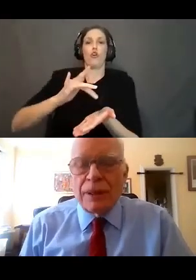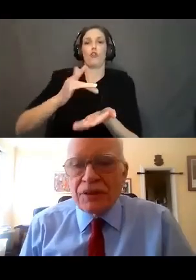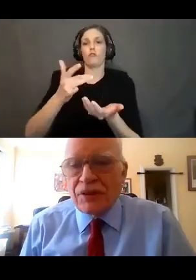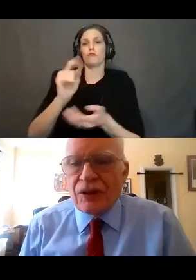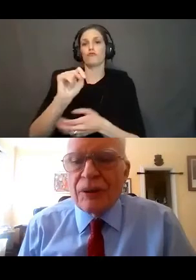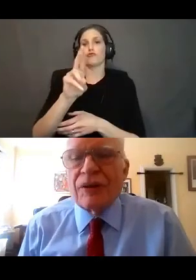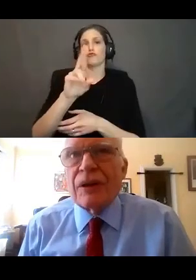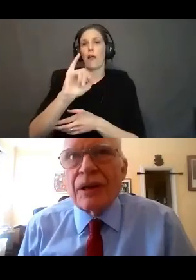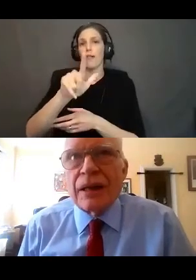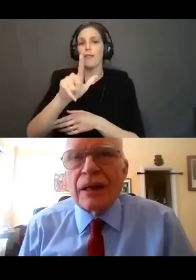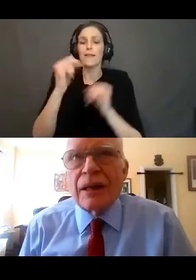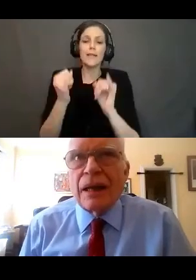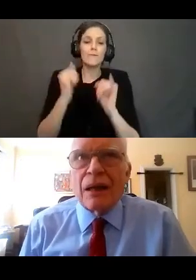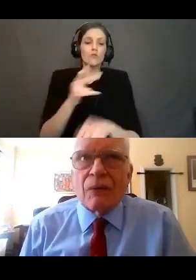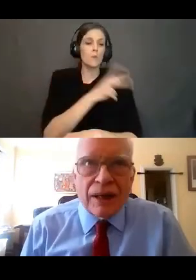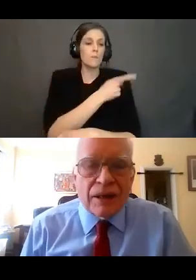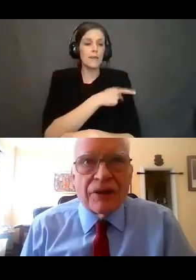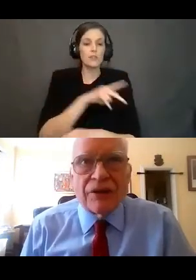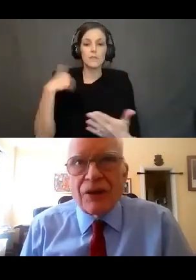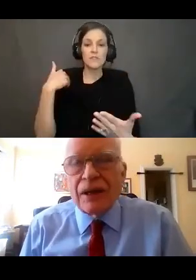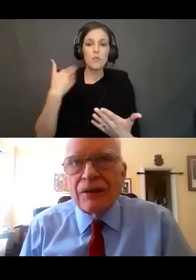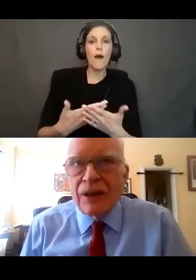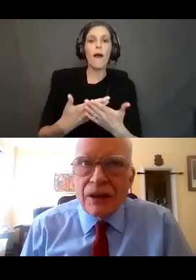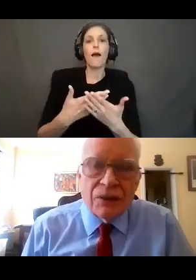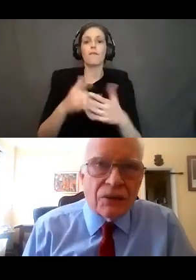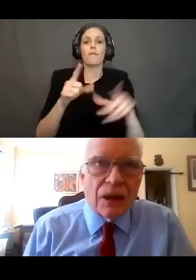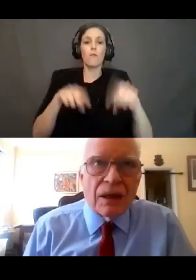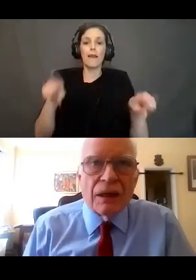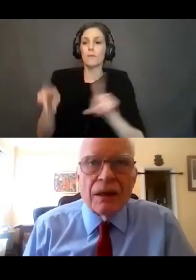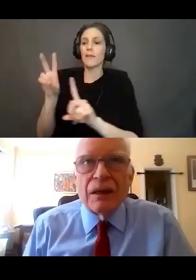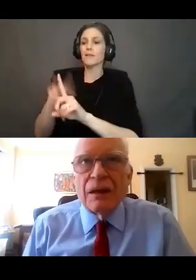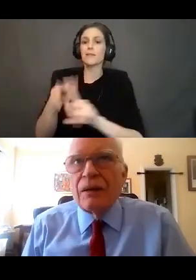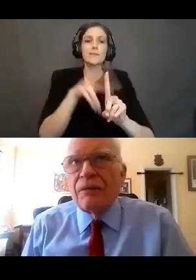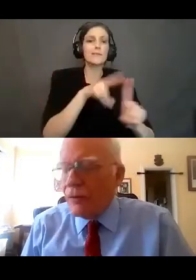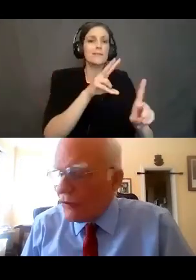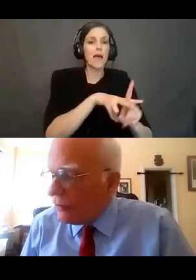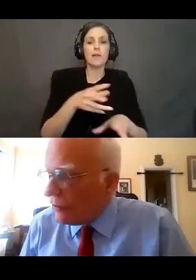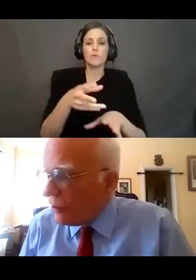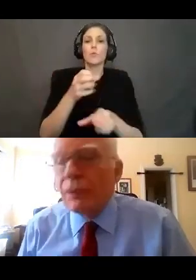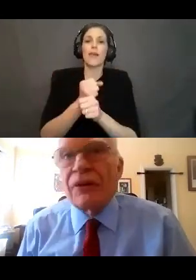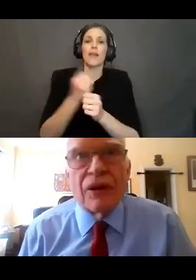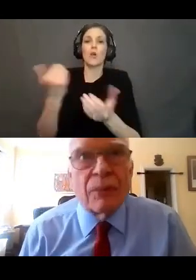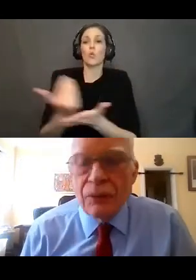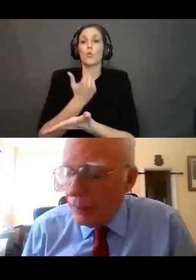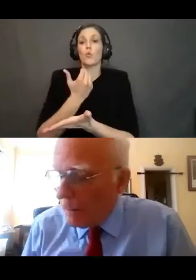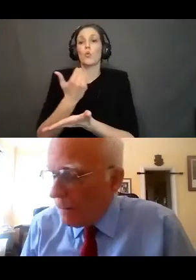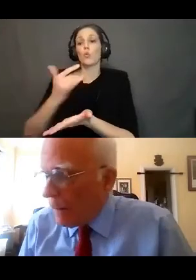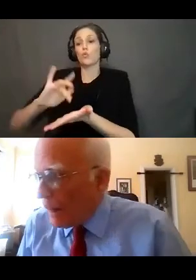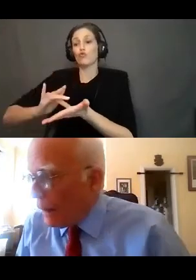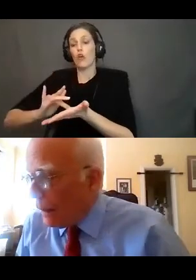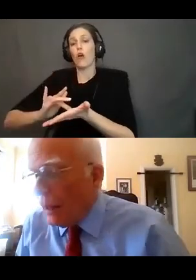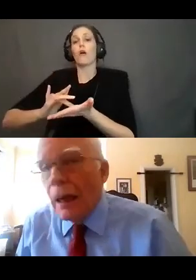Individual patients come into the clinic and are randomly assigned to get a new drug versus a placebo.